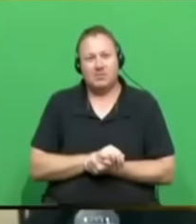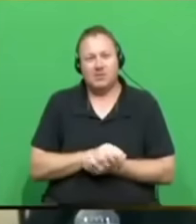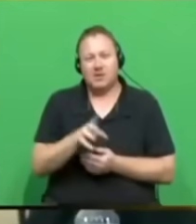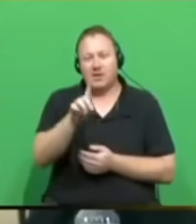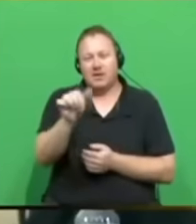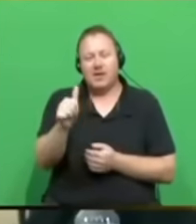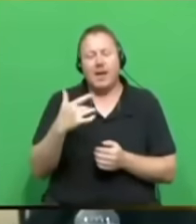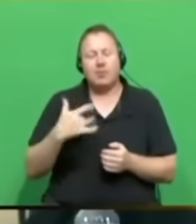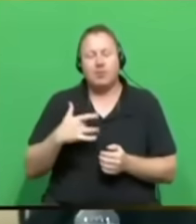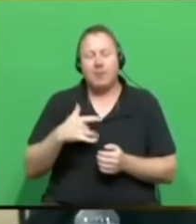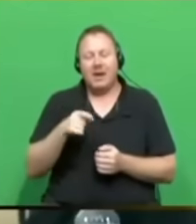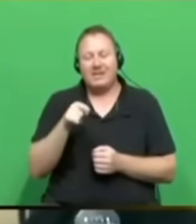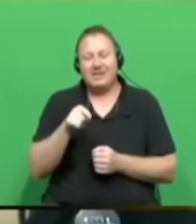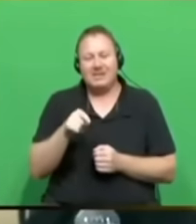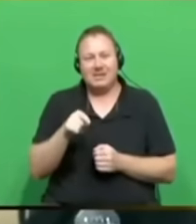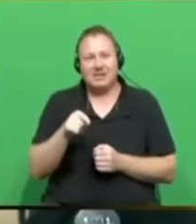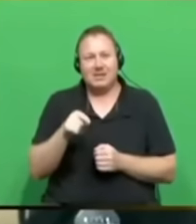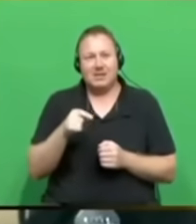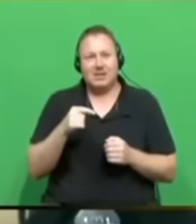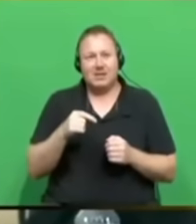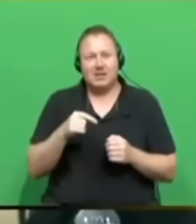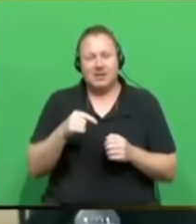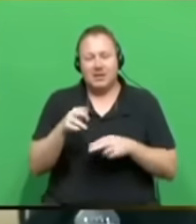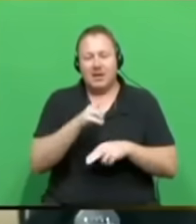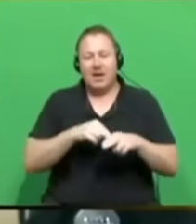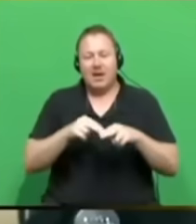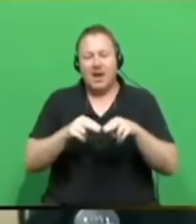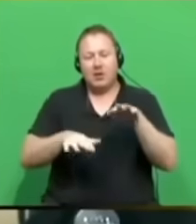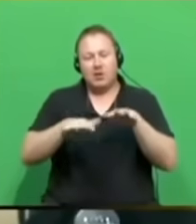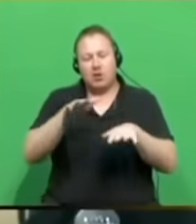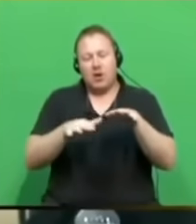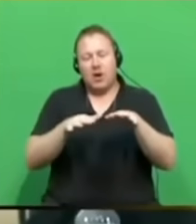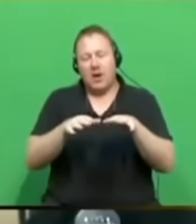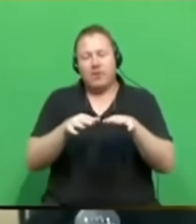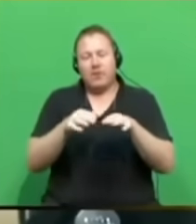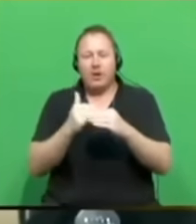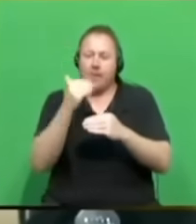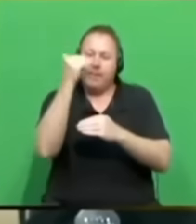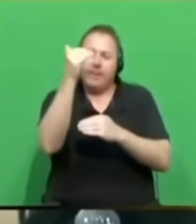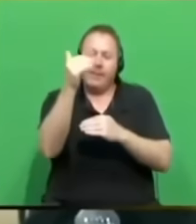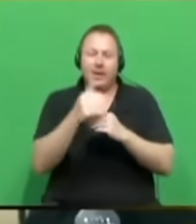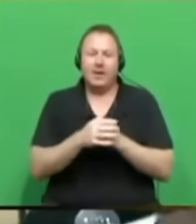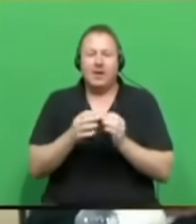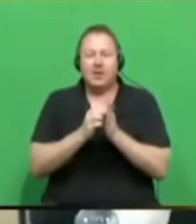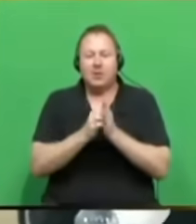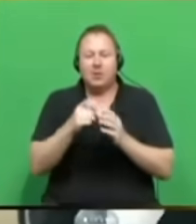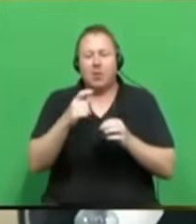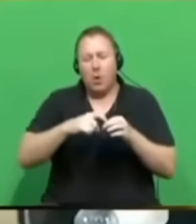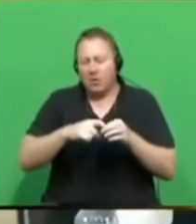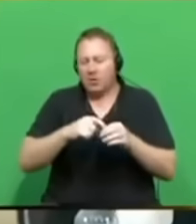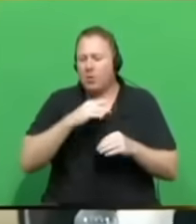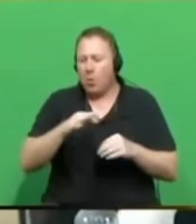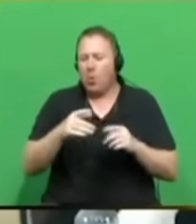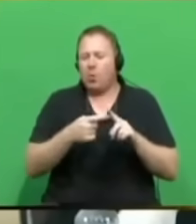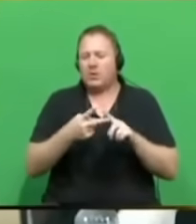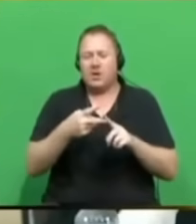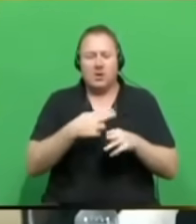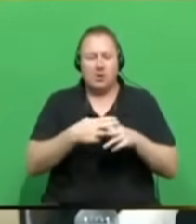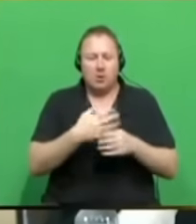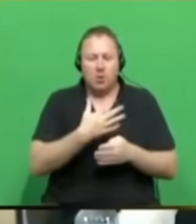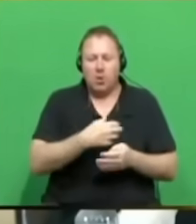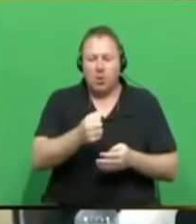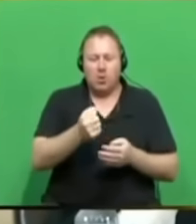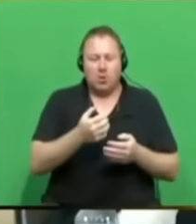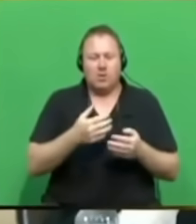DA municipalities regularly outperform national average on key metrics such as quality of water, sanitation, and